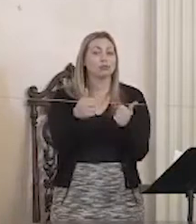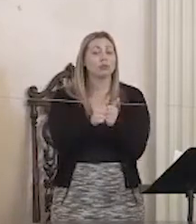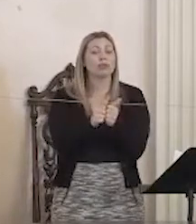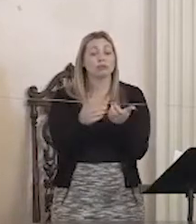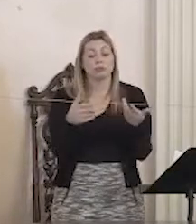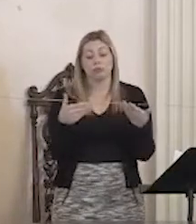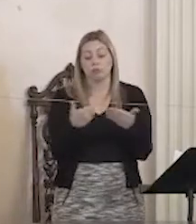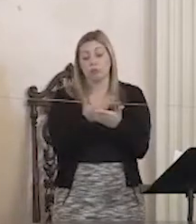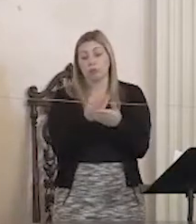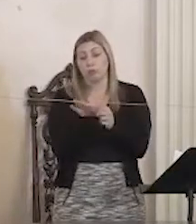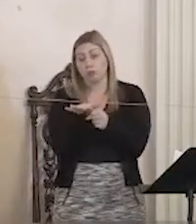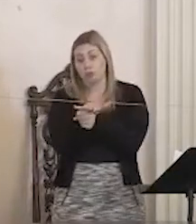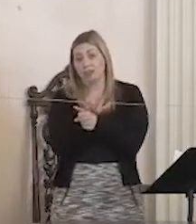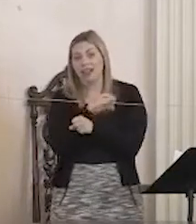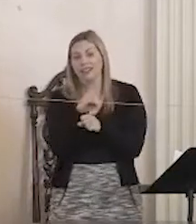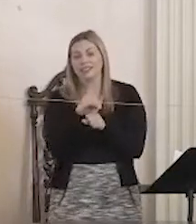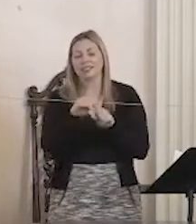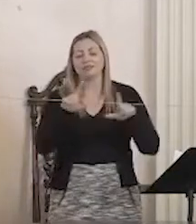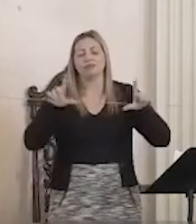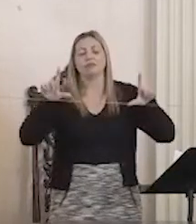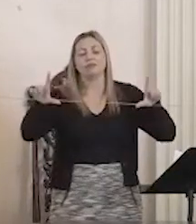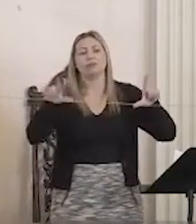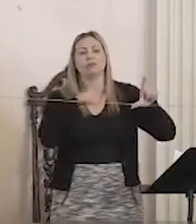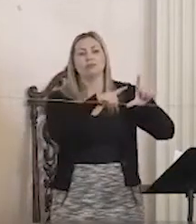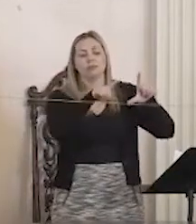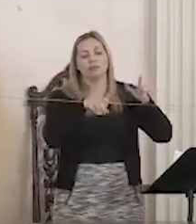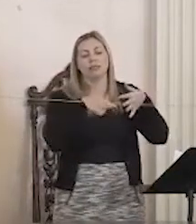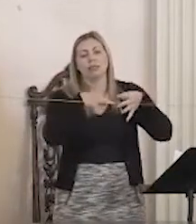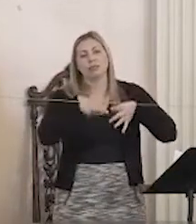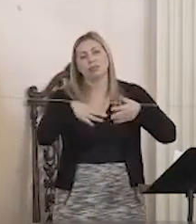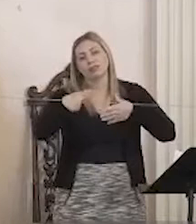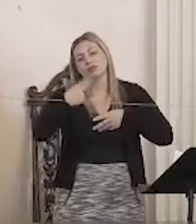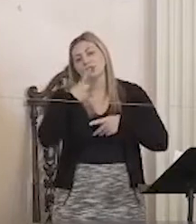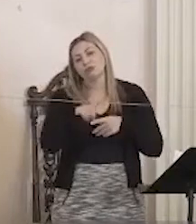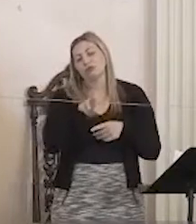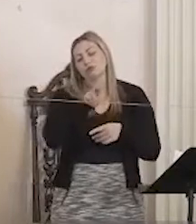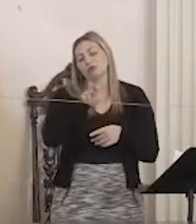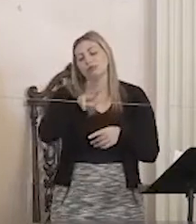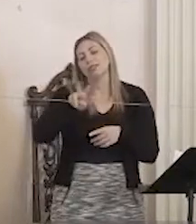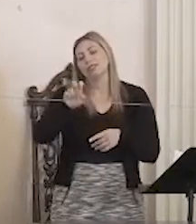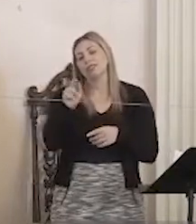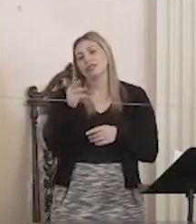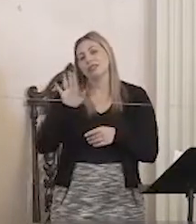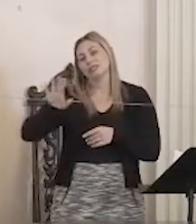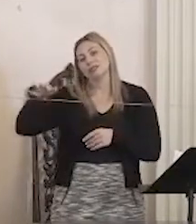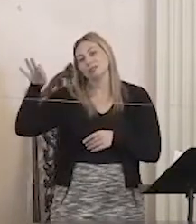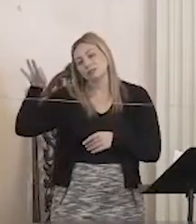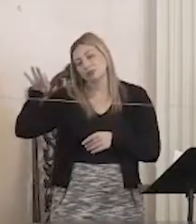refurbished room and a display detailing the history of Reverend Eaton's ministry.